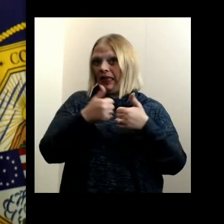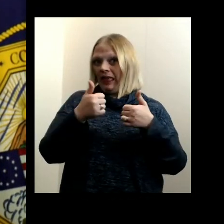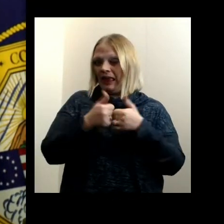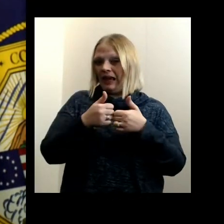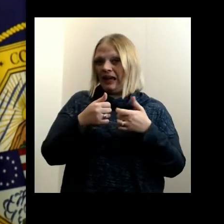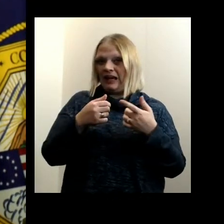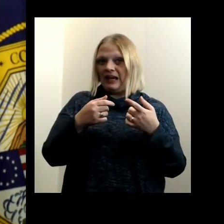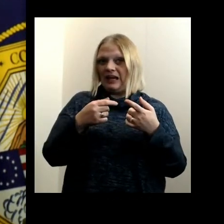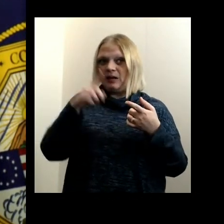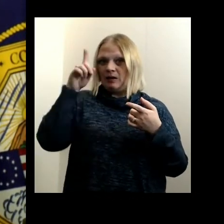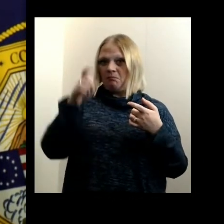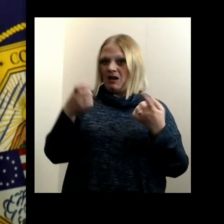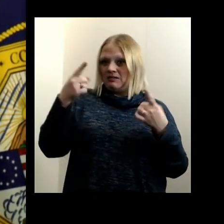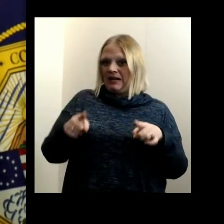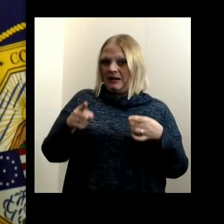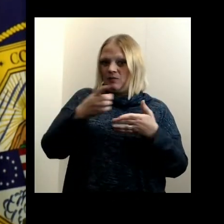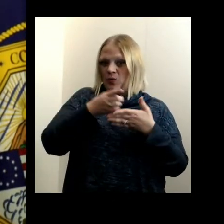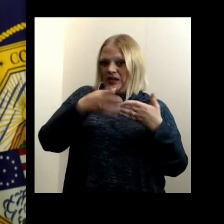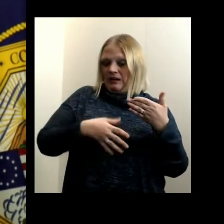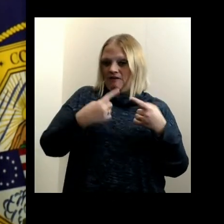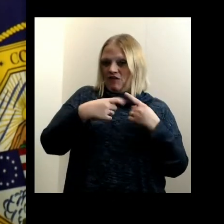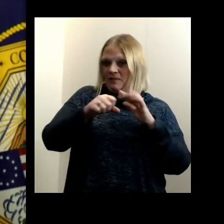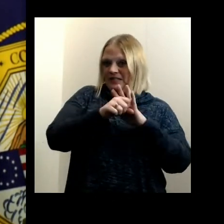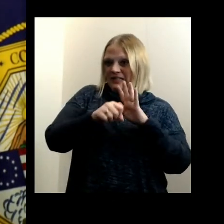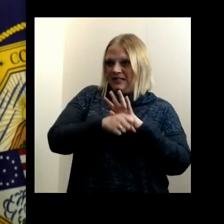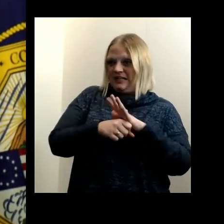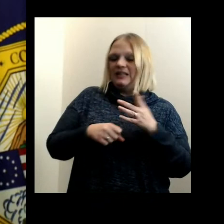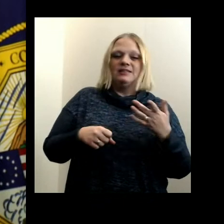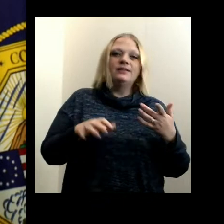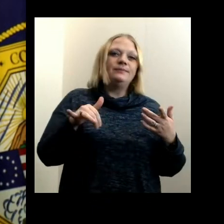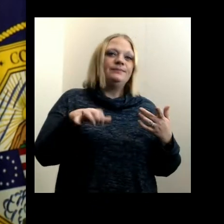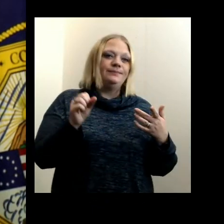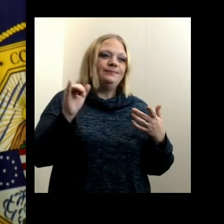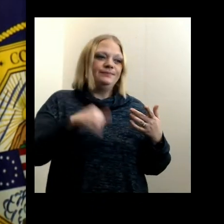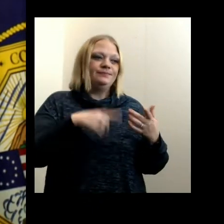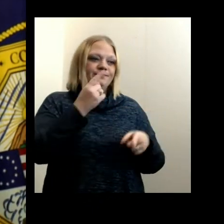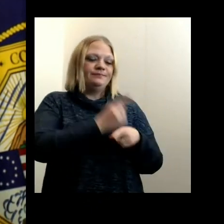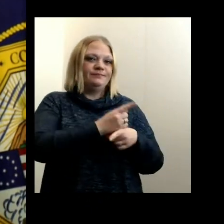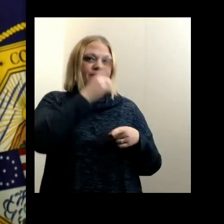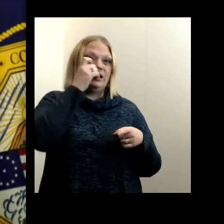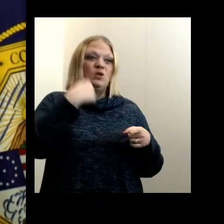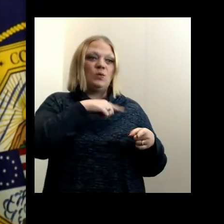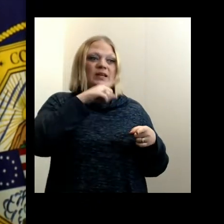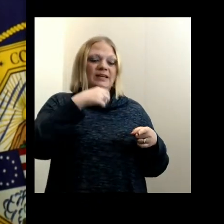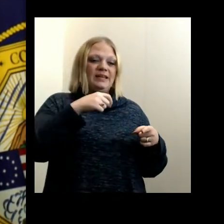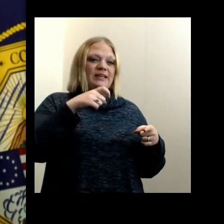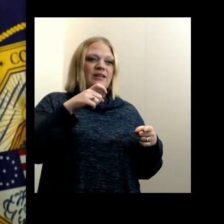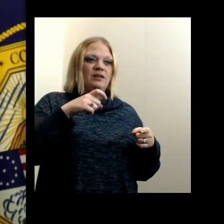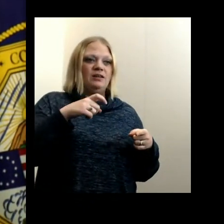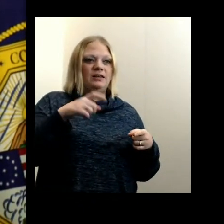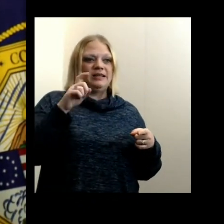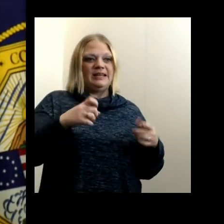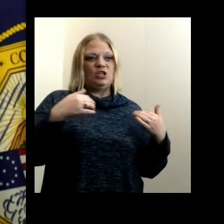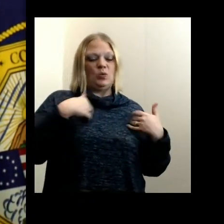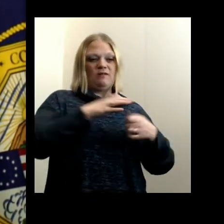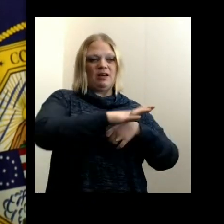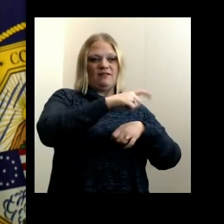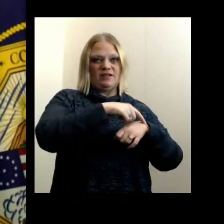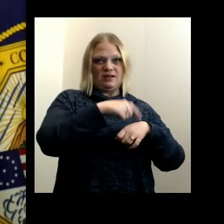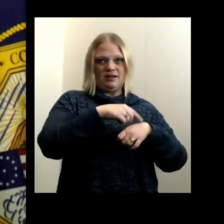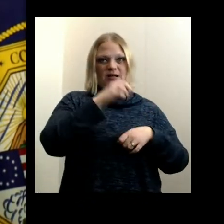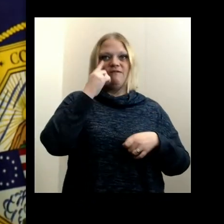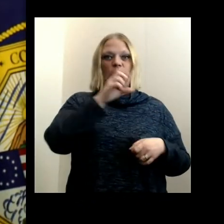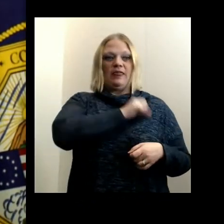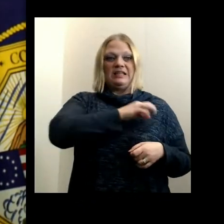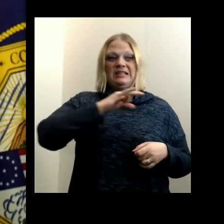by this coming weekend by the state? In all likelihood, that's correct, Chris, because we need to have enough time to bring in the staff